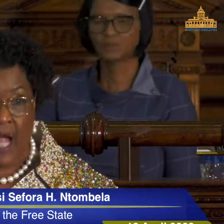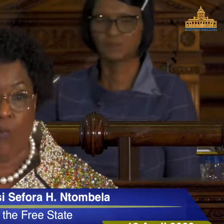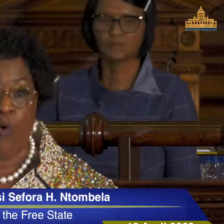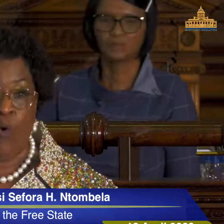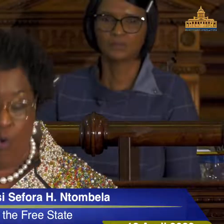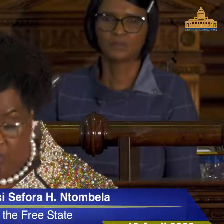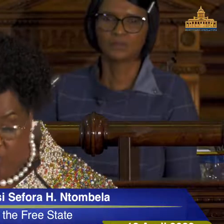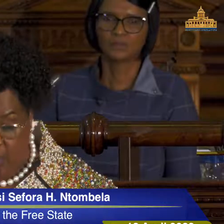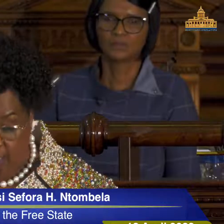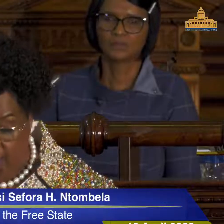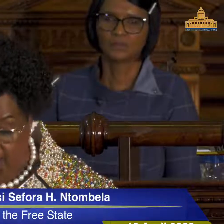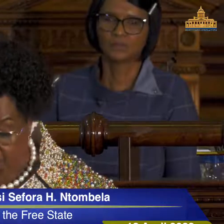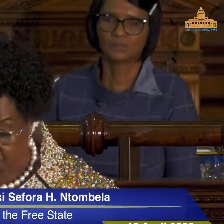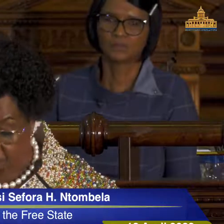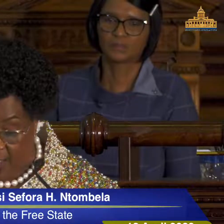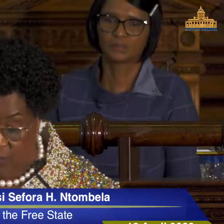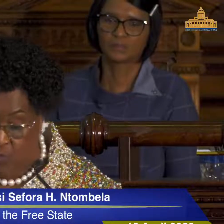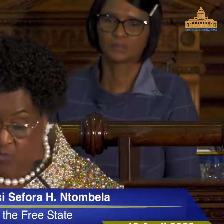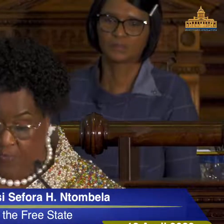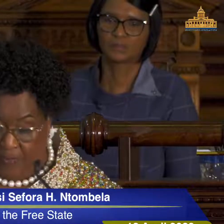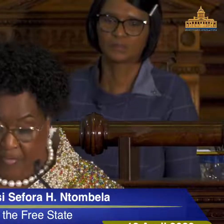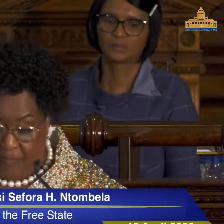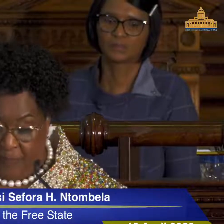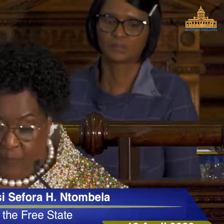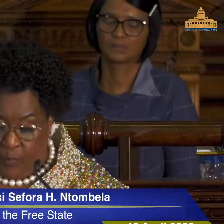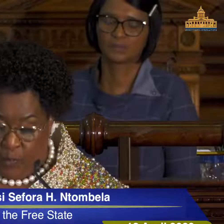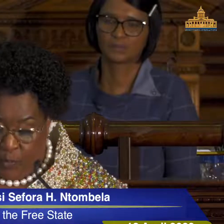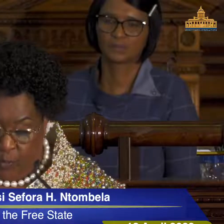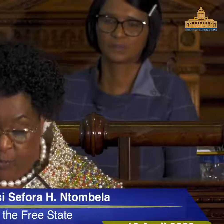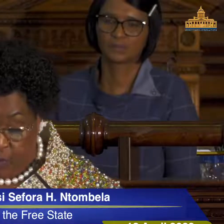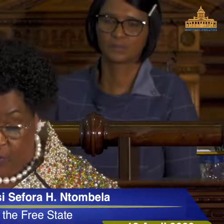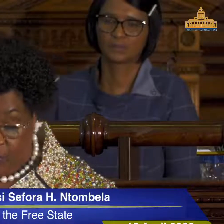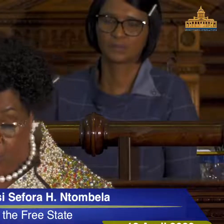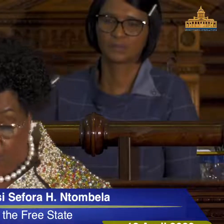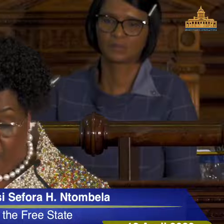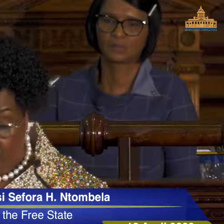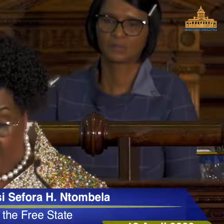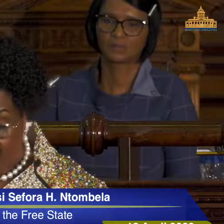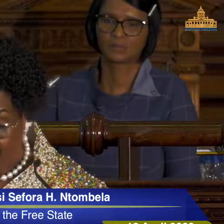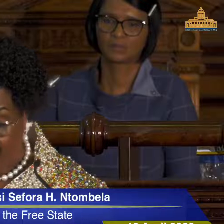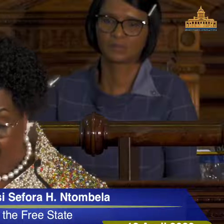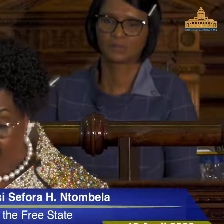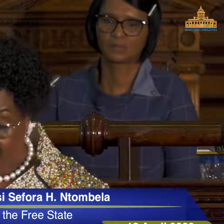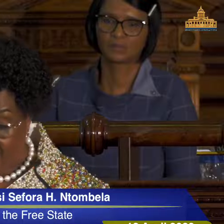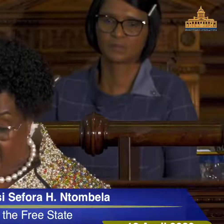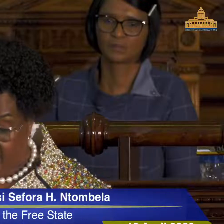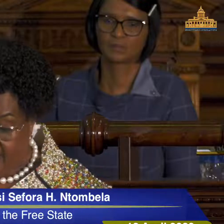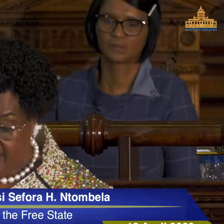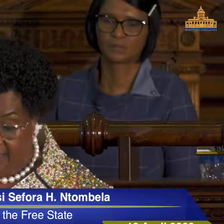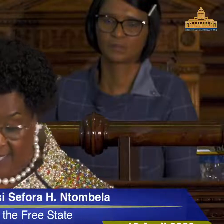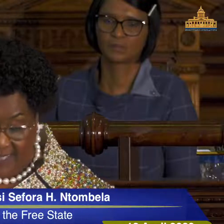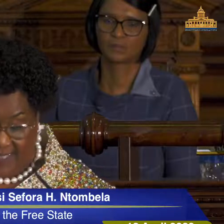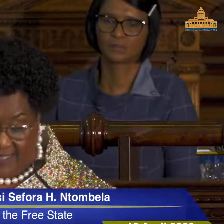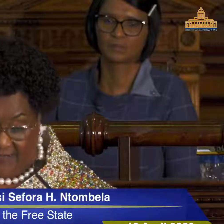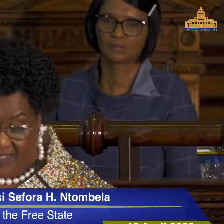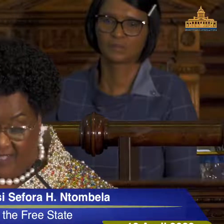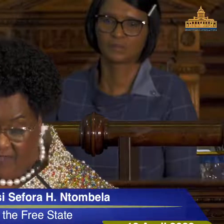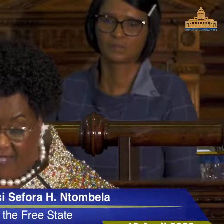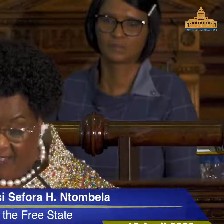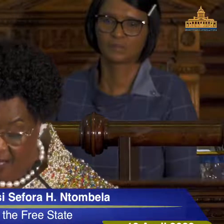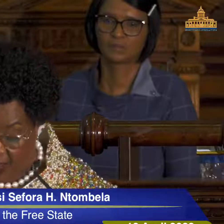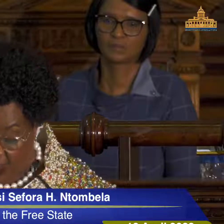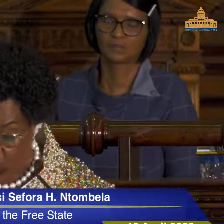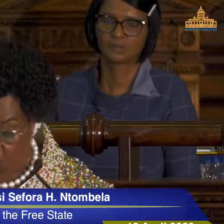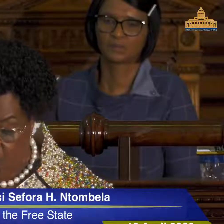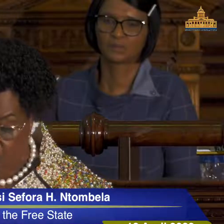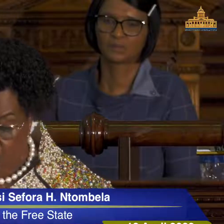rebuild our own Mangaung. We will continue to work with national government in enhancing service